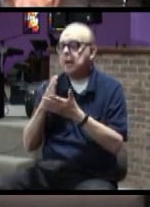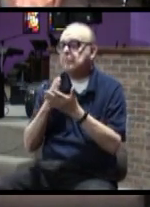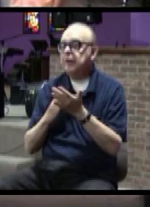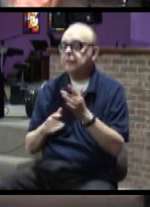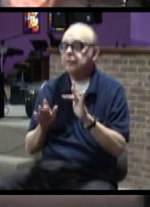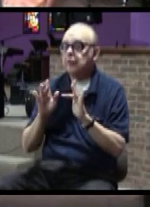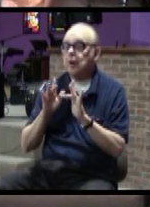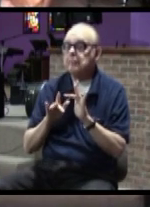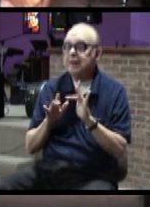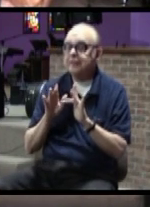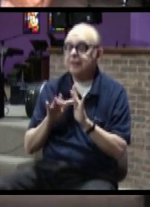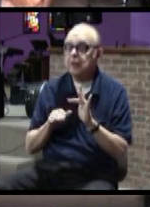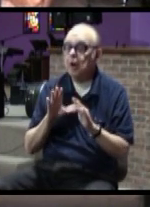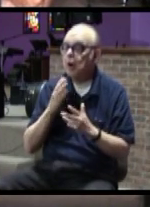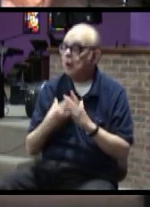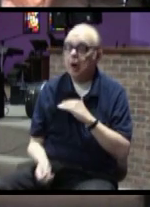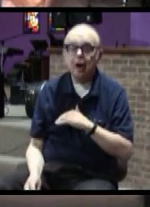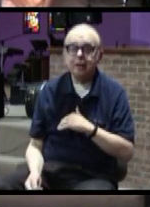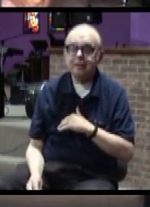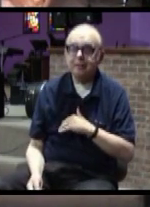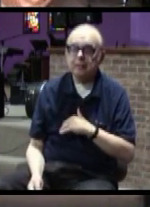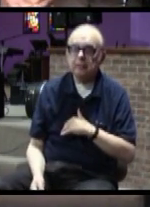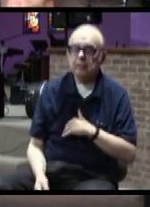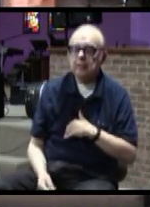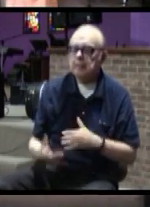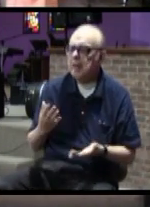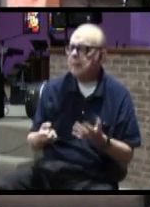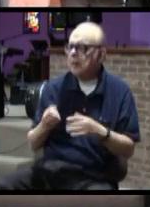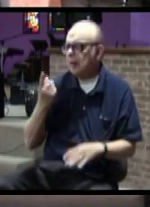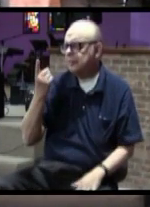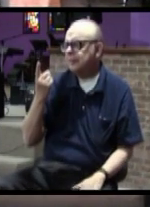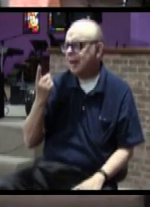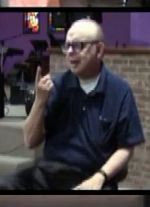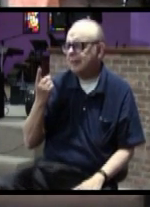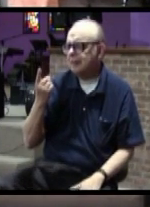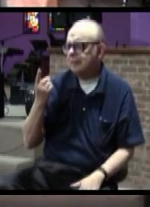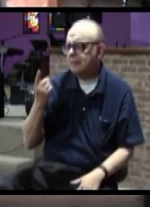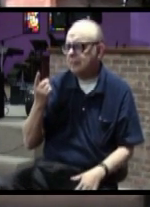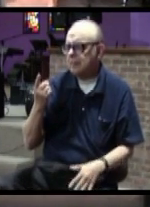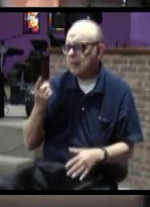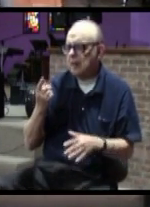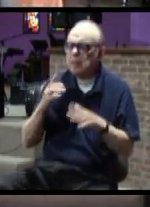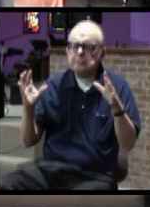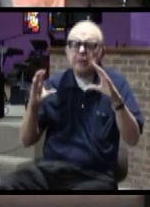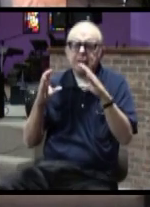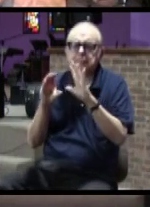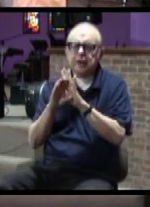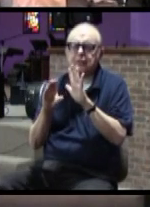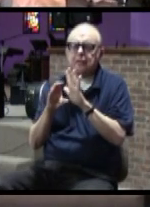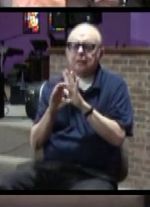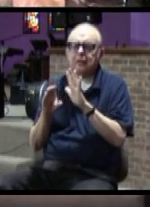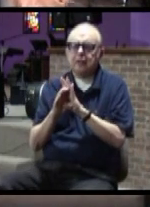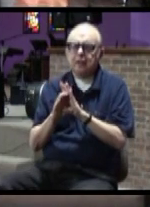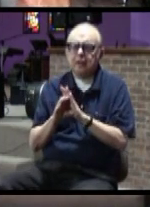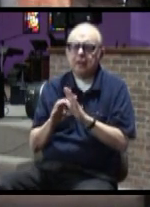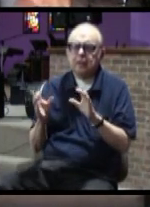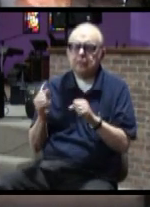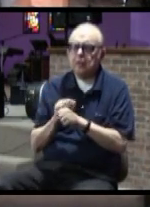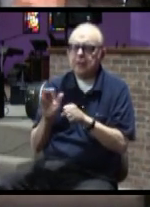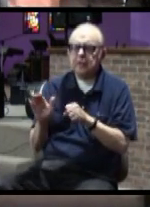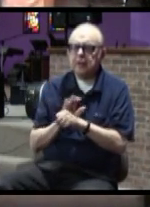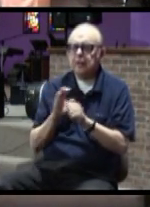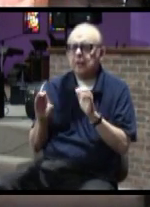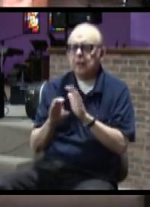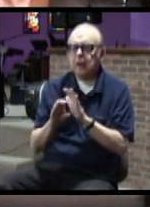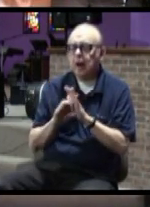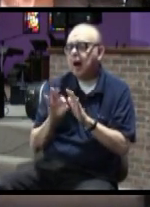those pieces are missing. You may grasp what the great picture is, but you don't